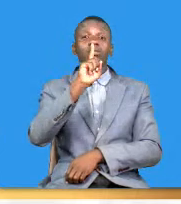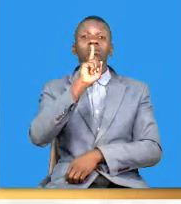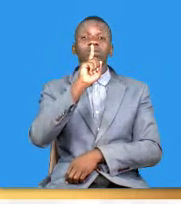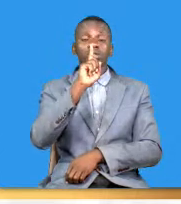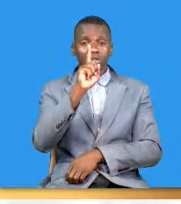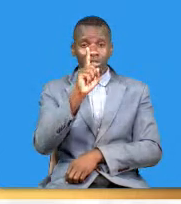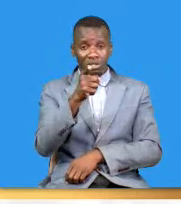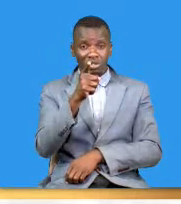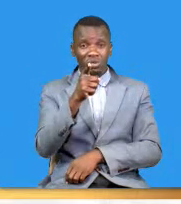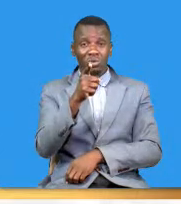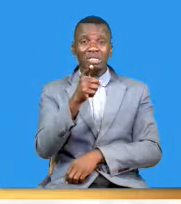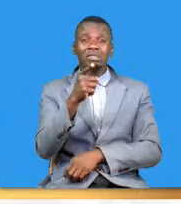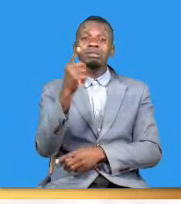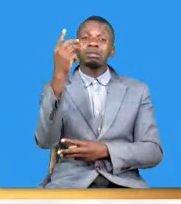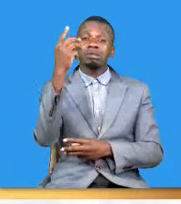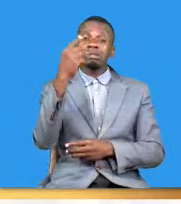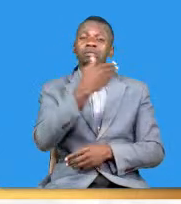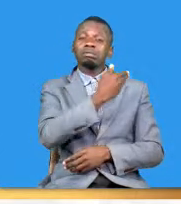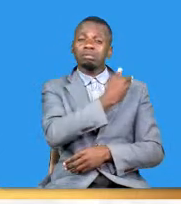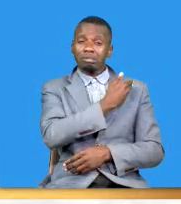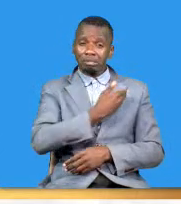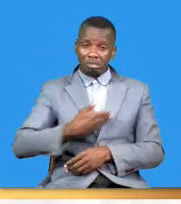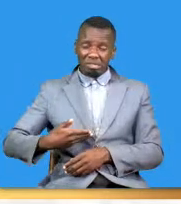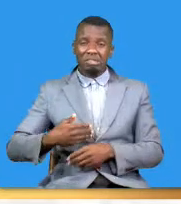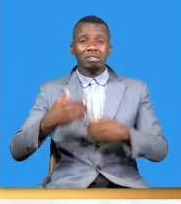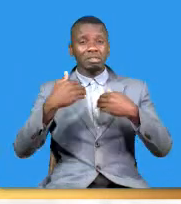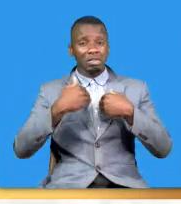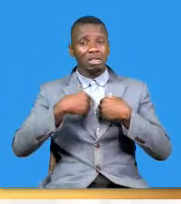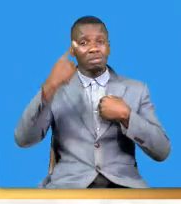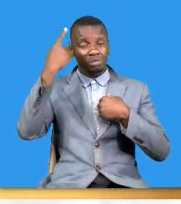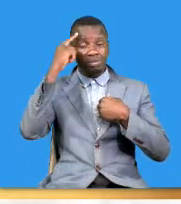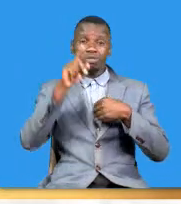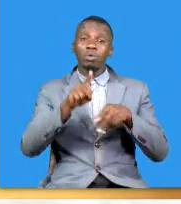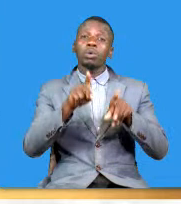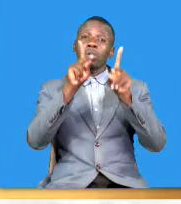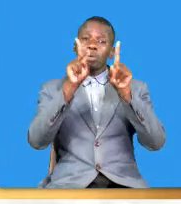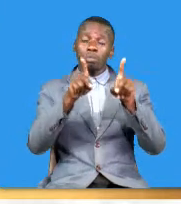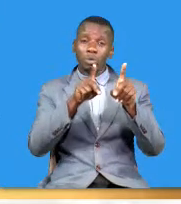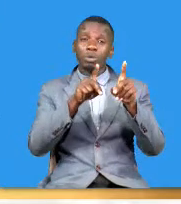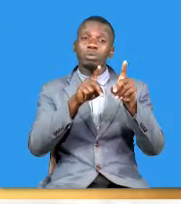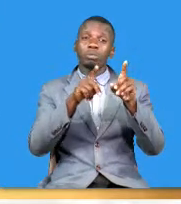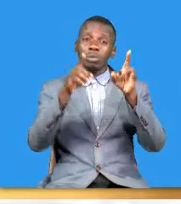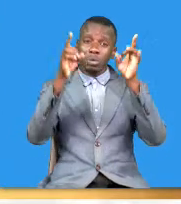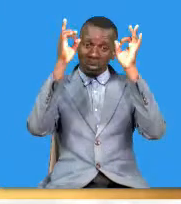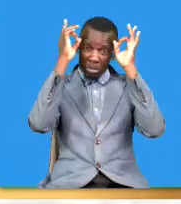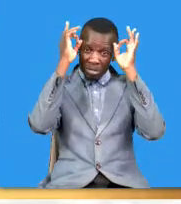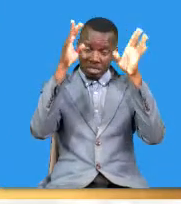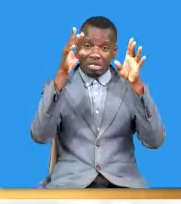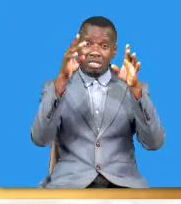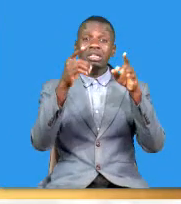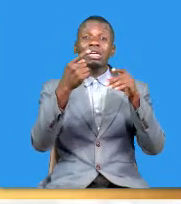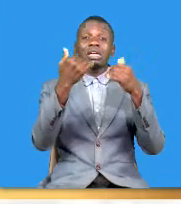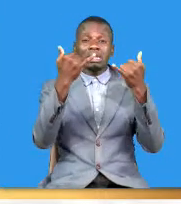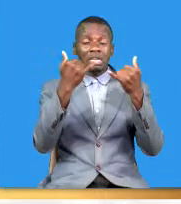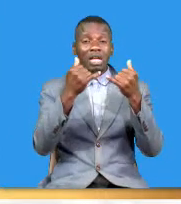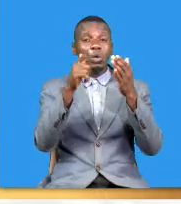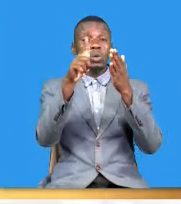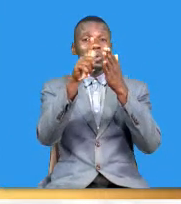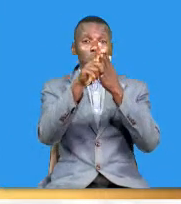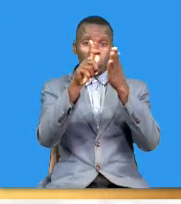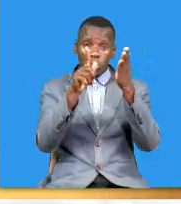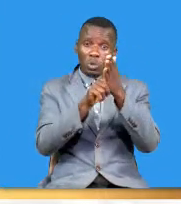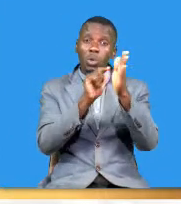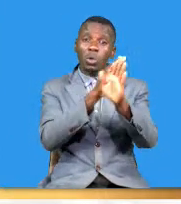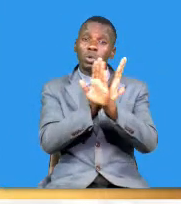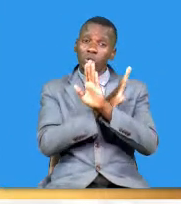SGBV, is a serious human violation. The Zambian Constitution, under Article 8, prescribes the national values